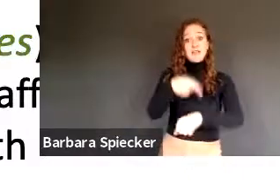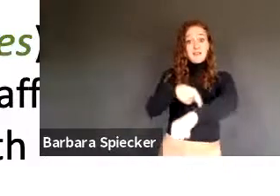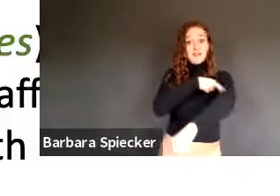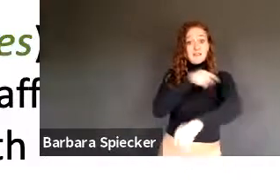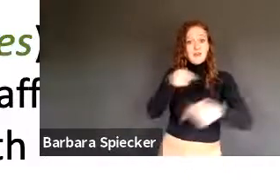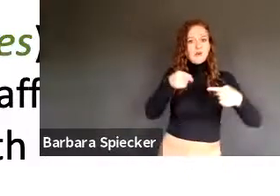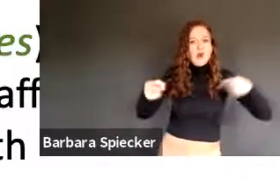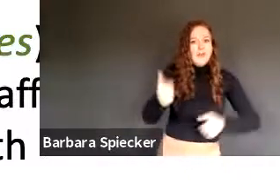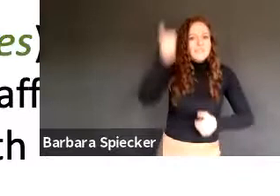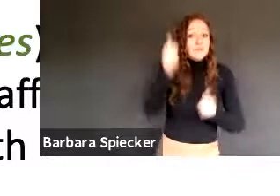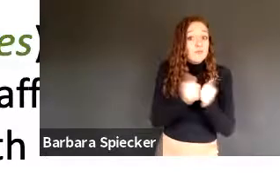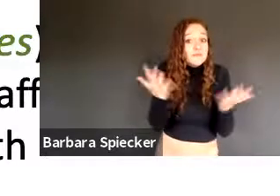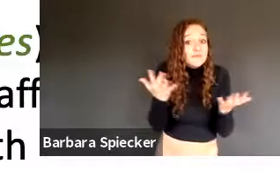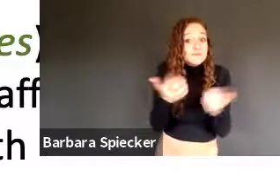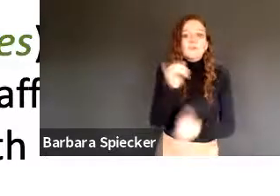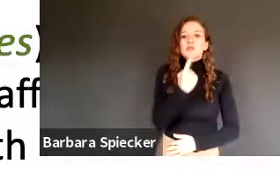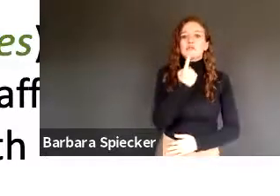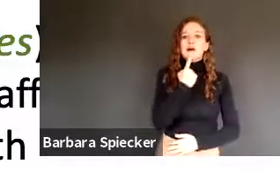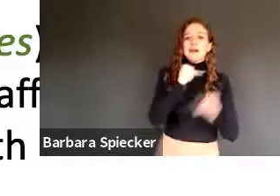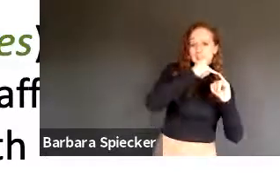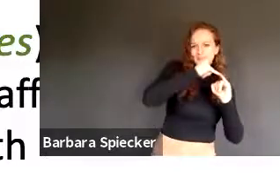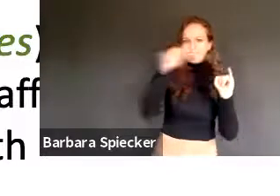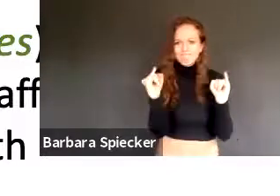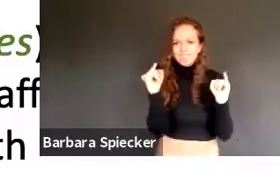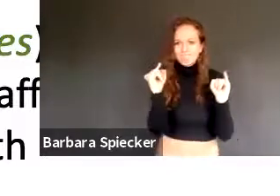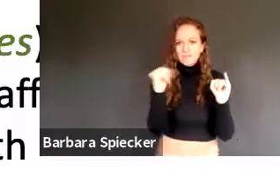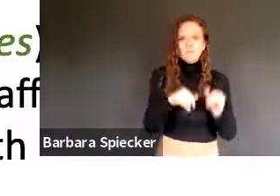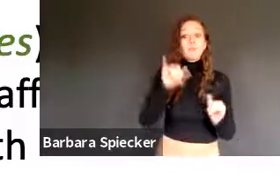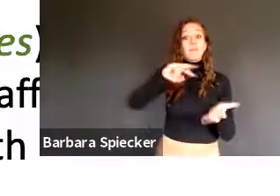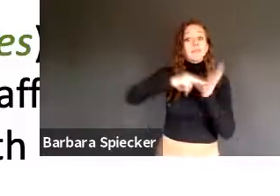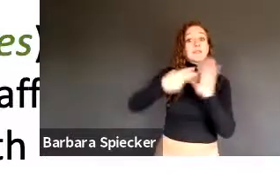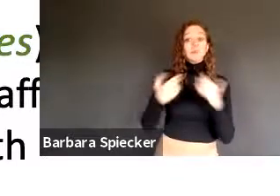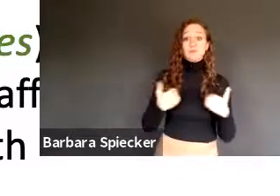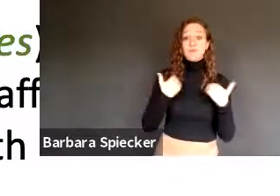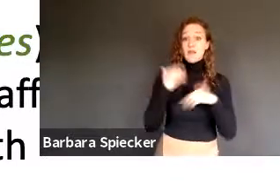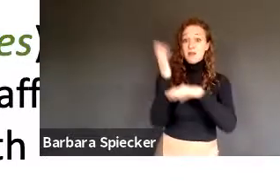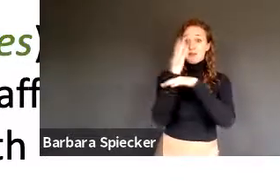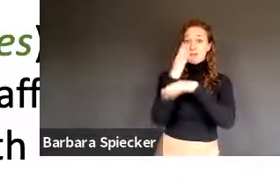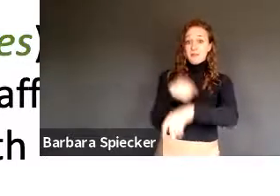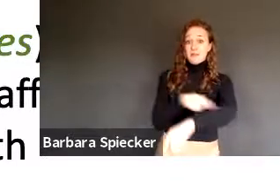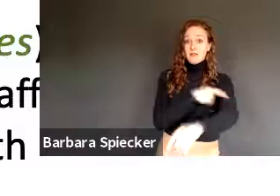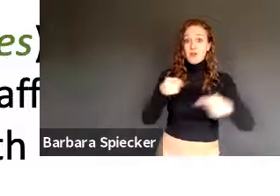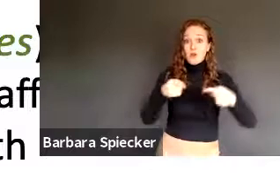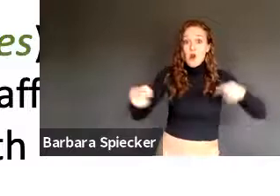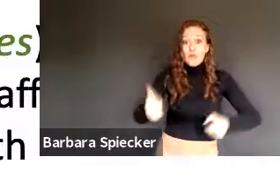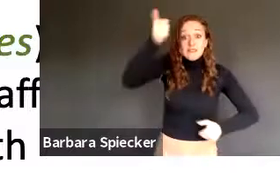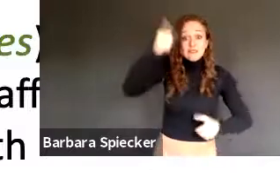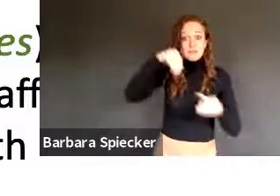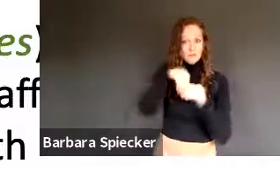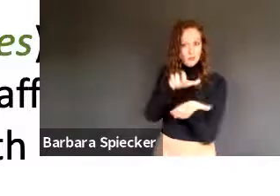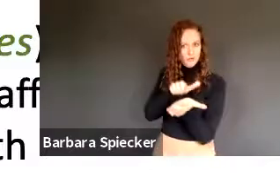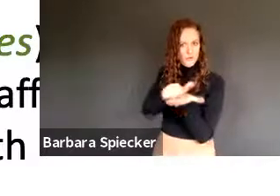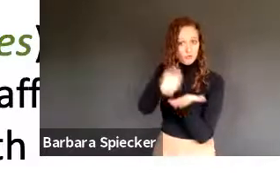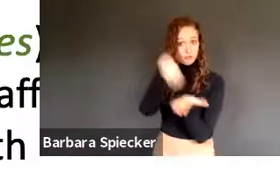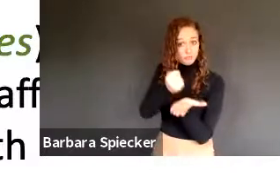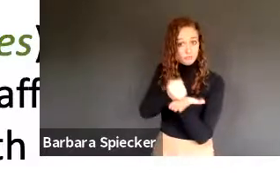stages of these kelps, because that suggested that there were some nuanced differences when it came to light effects. Looking at the juvenile kelp figure there on the left, you